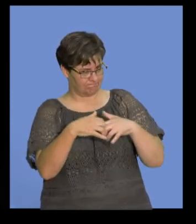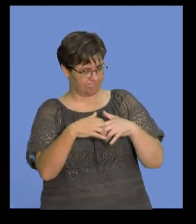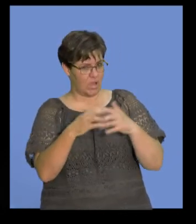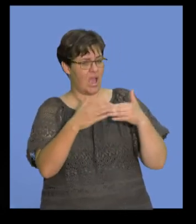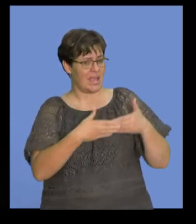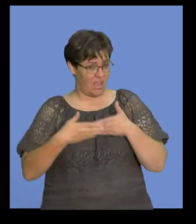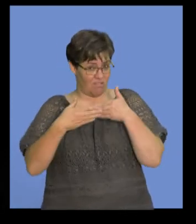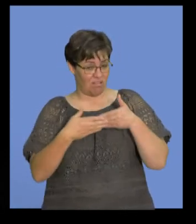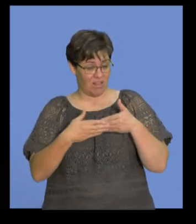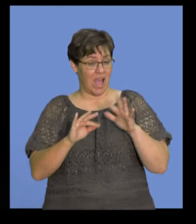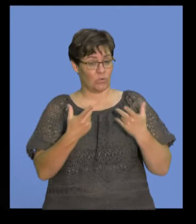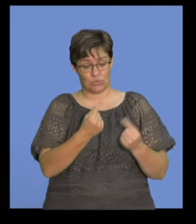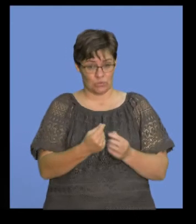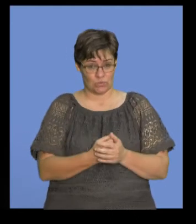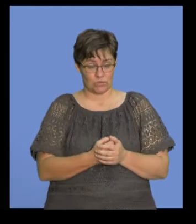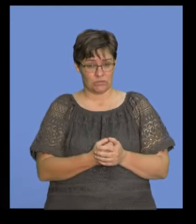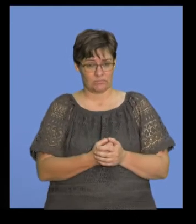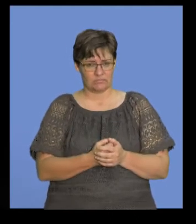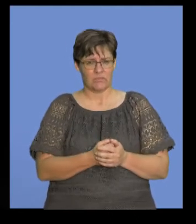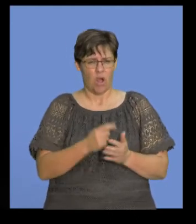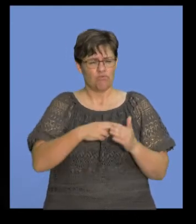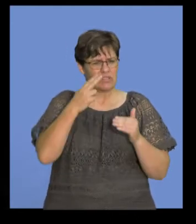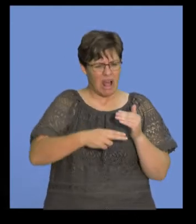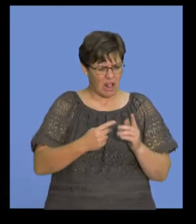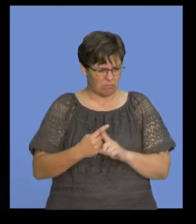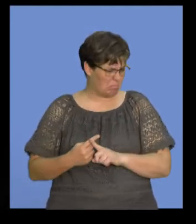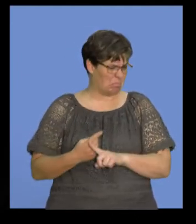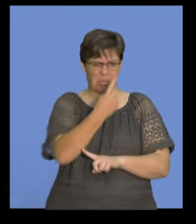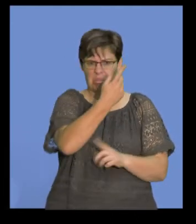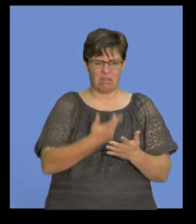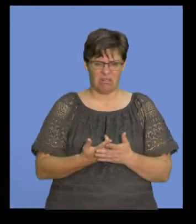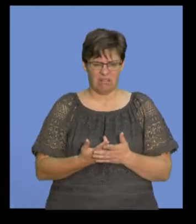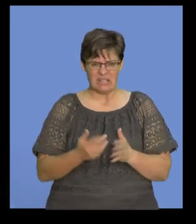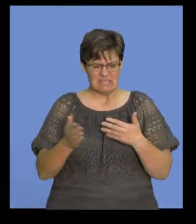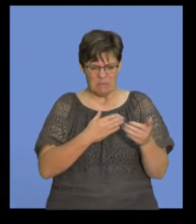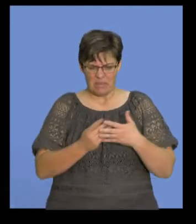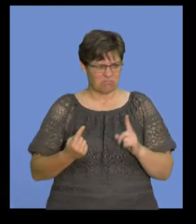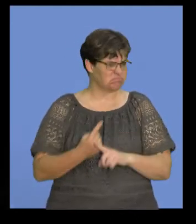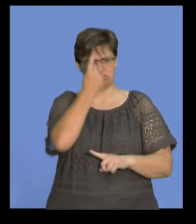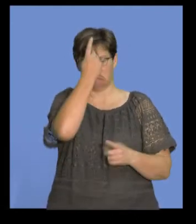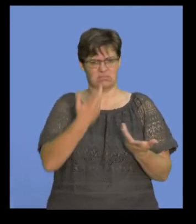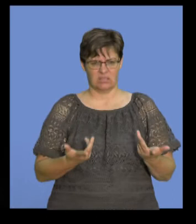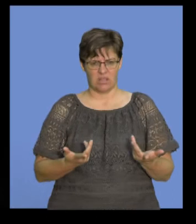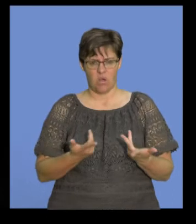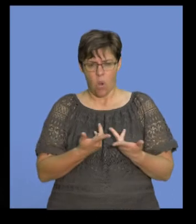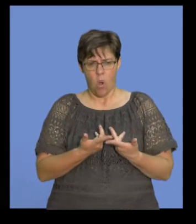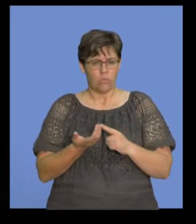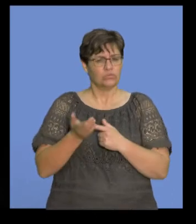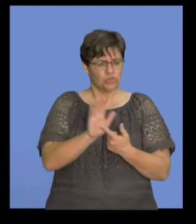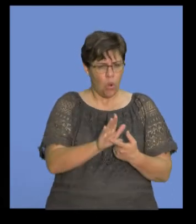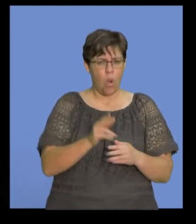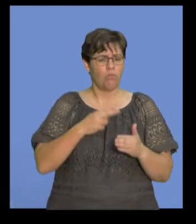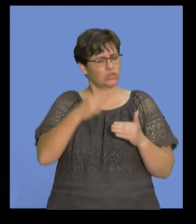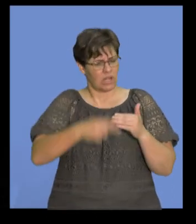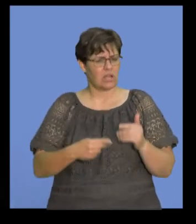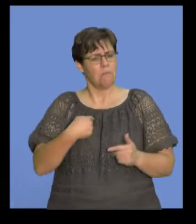following. Were there any unusual results? So were there anomalies? Did your experiment actually give you